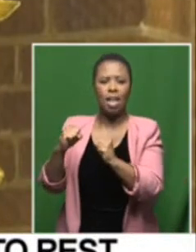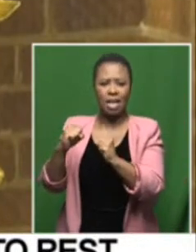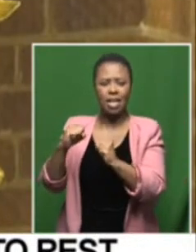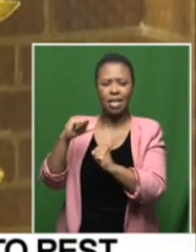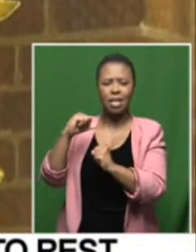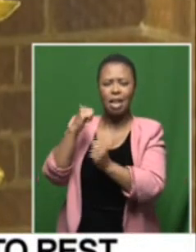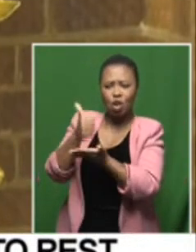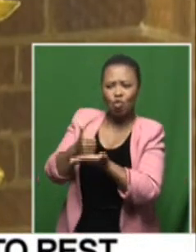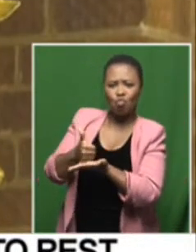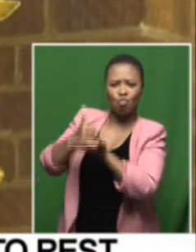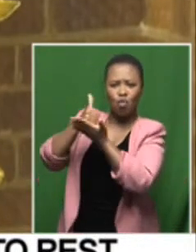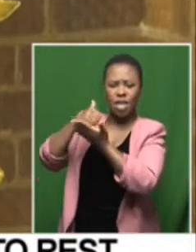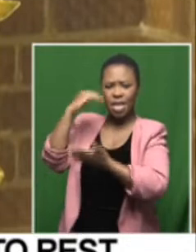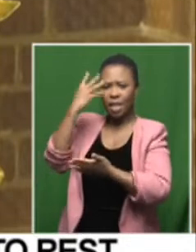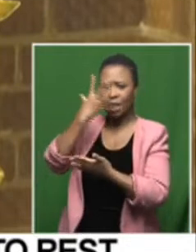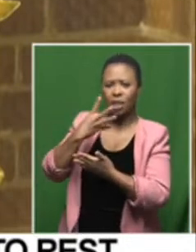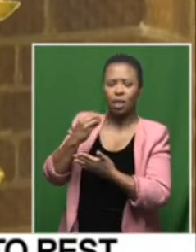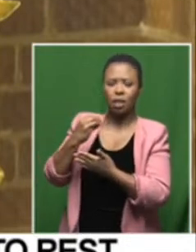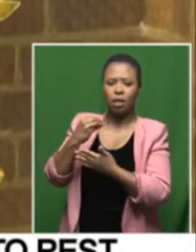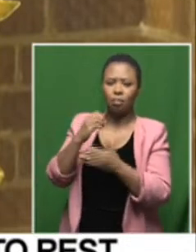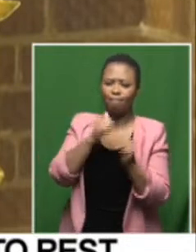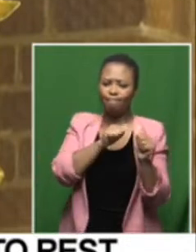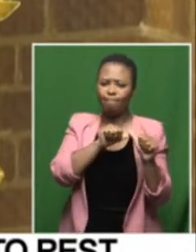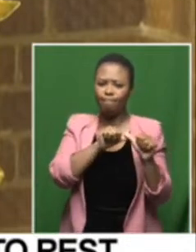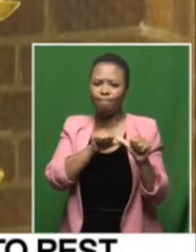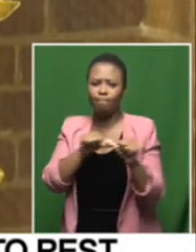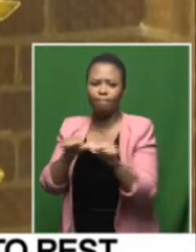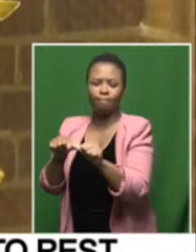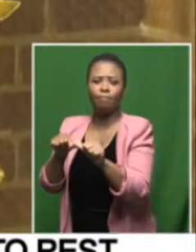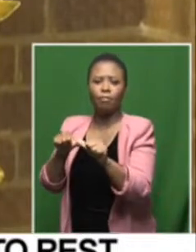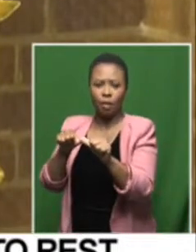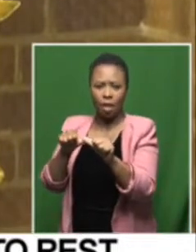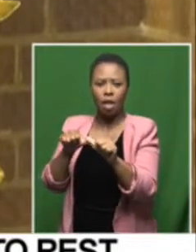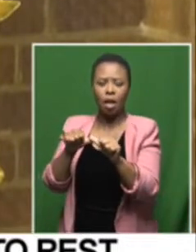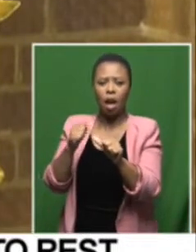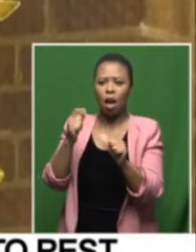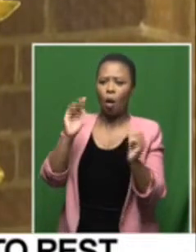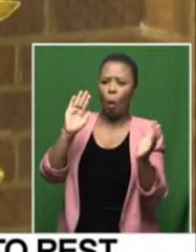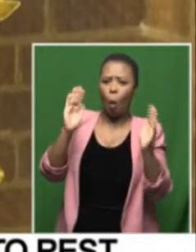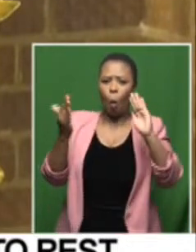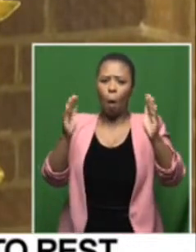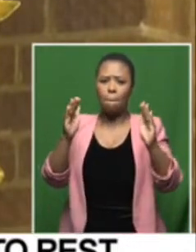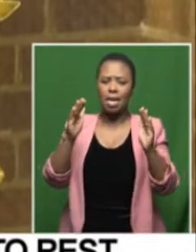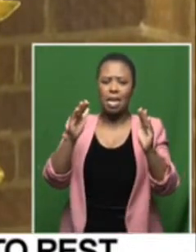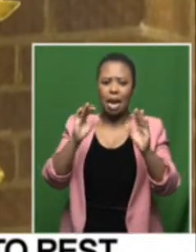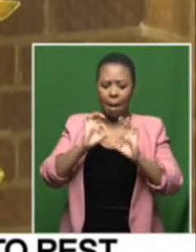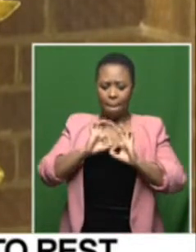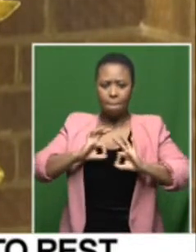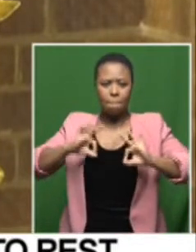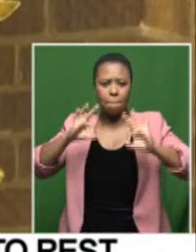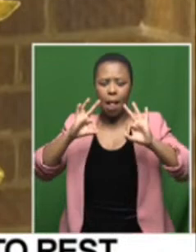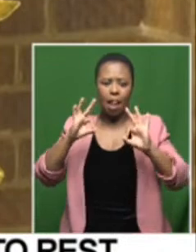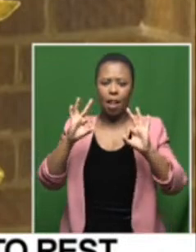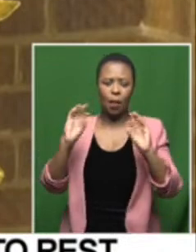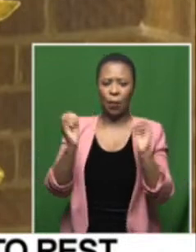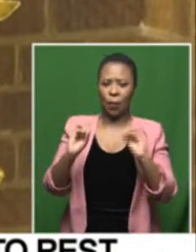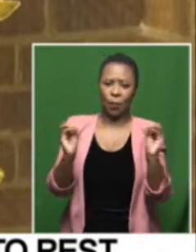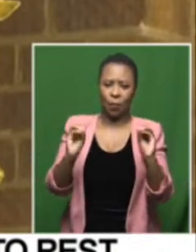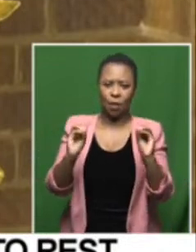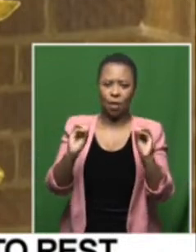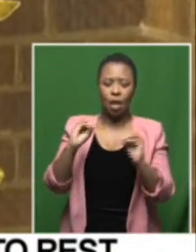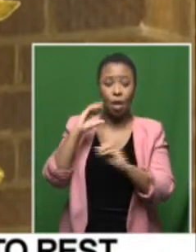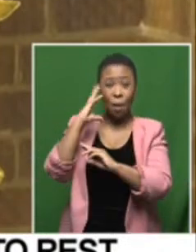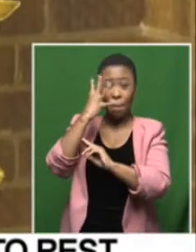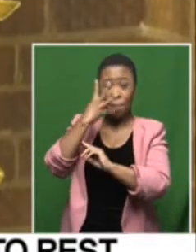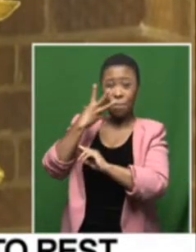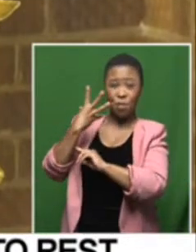gracious, stood contained in one incomparable pearl. Her beauty resides